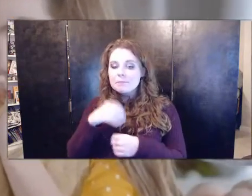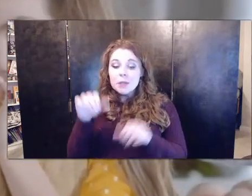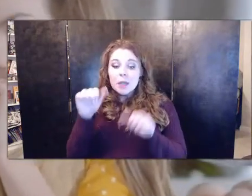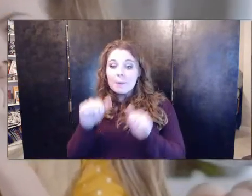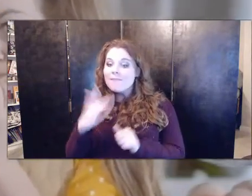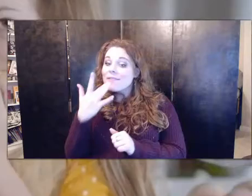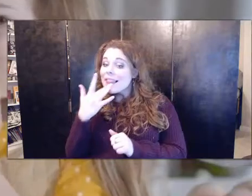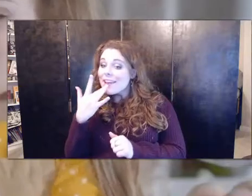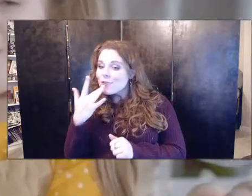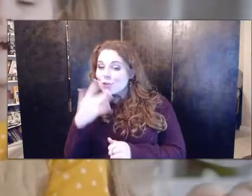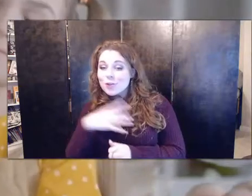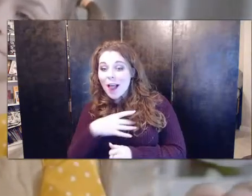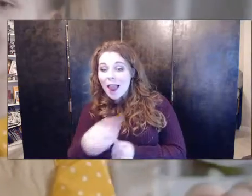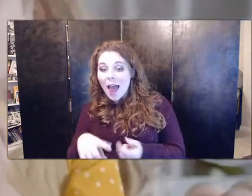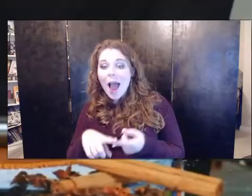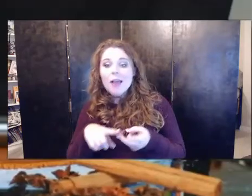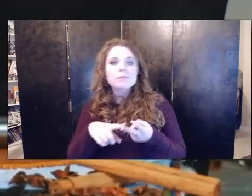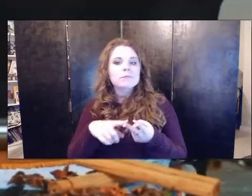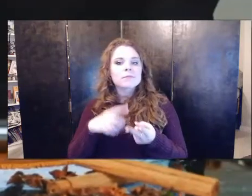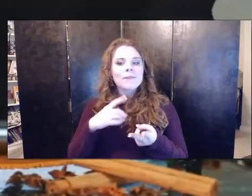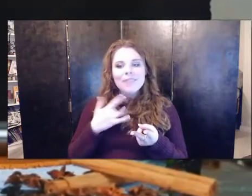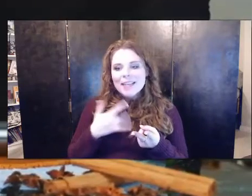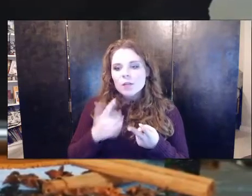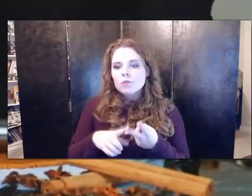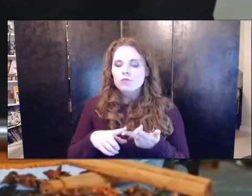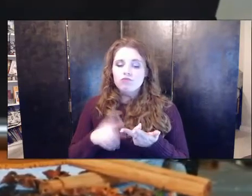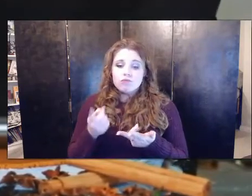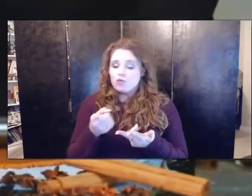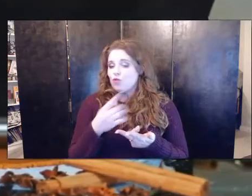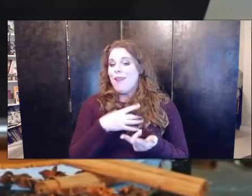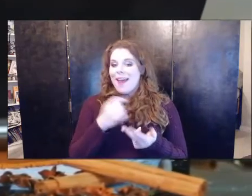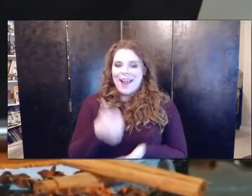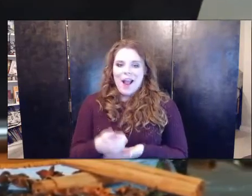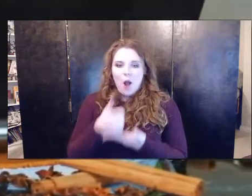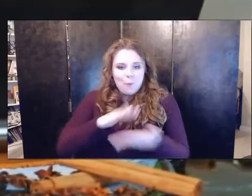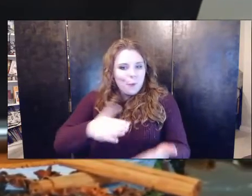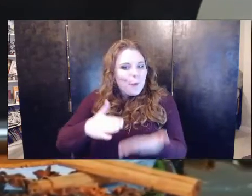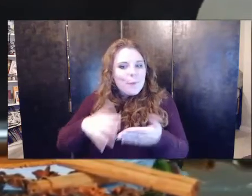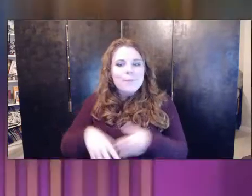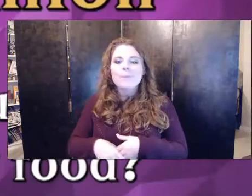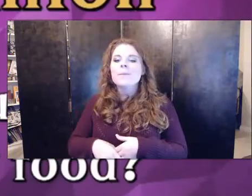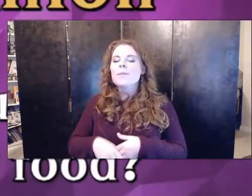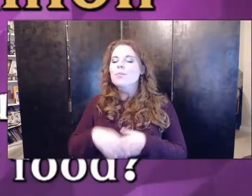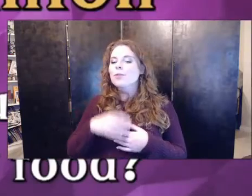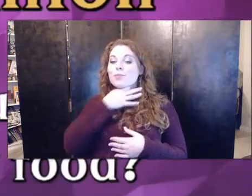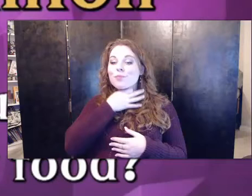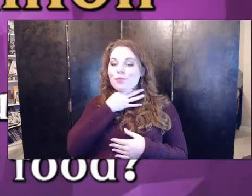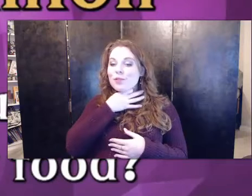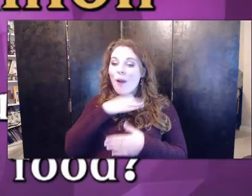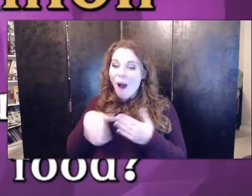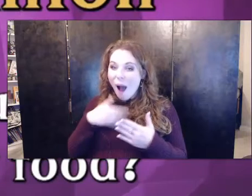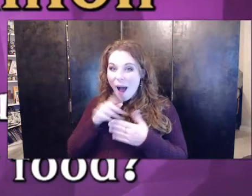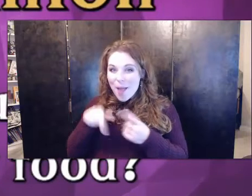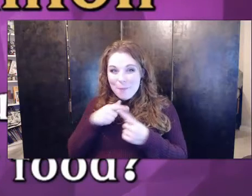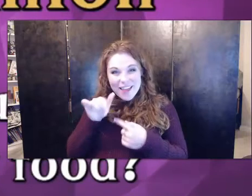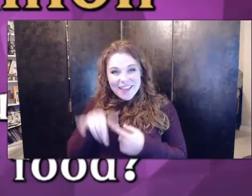the flavors that make it your favorite, or maybe it's just because you get to help cook it. If so, we want to know all